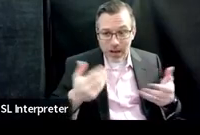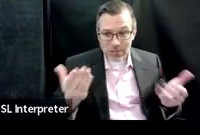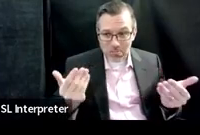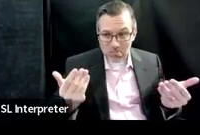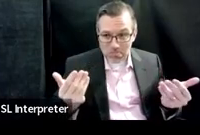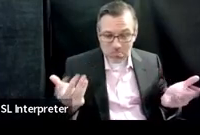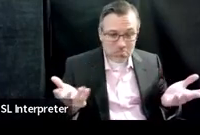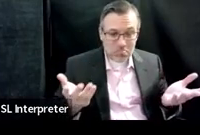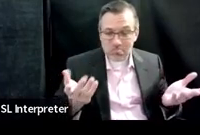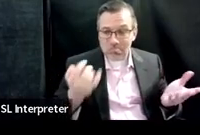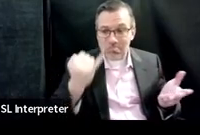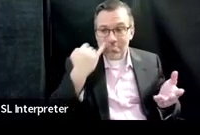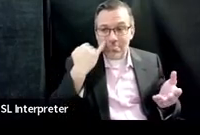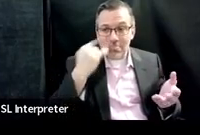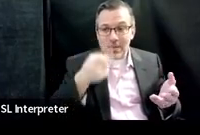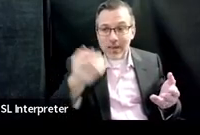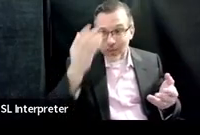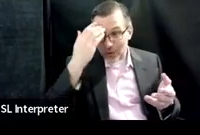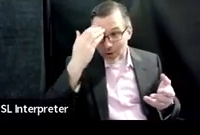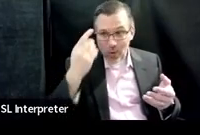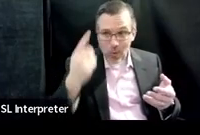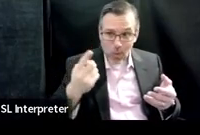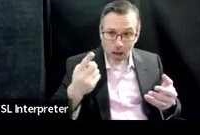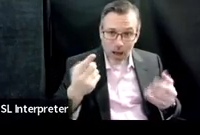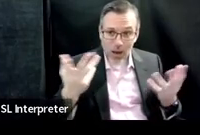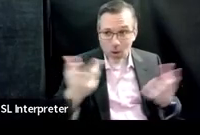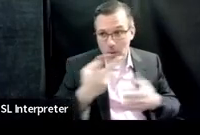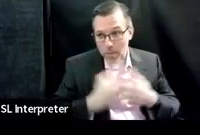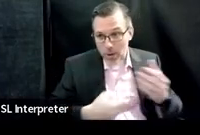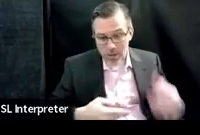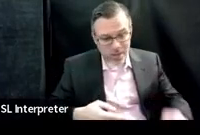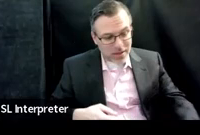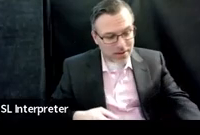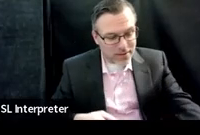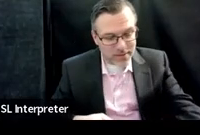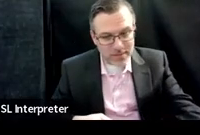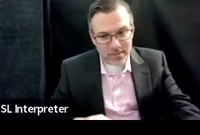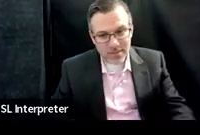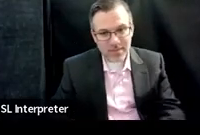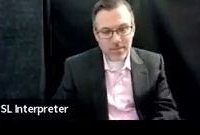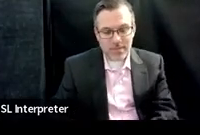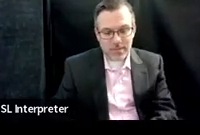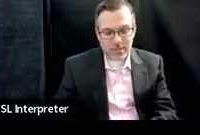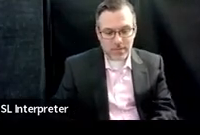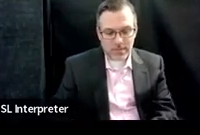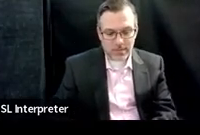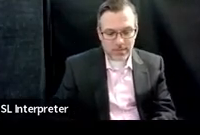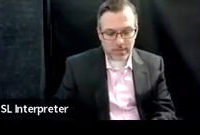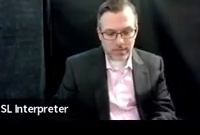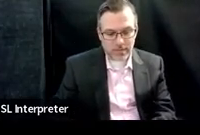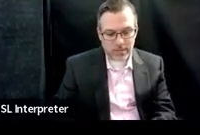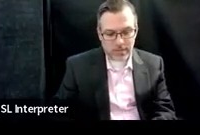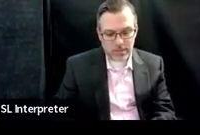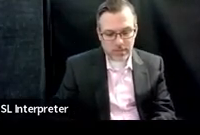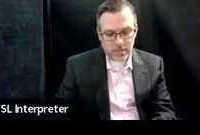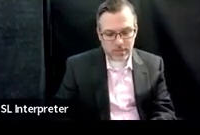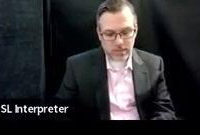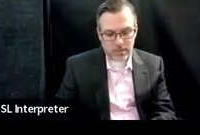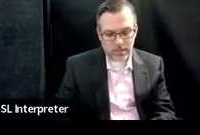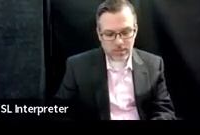know of one or both of the times when a parent or guardian cannot waive their 7-day notice.